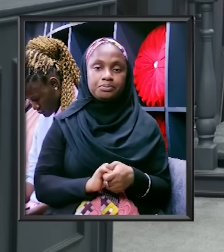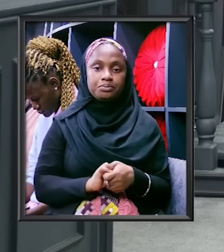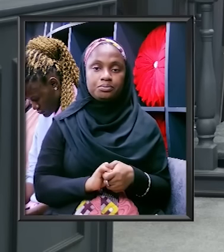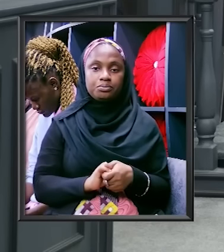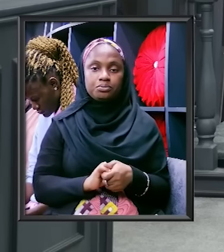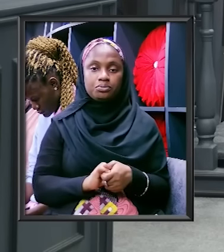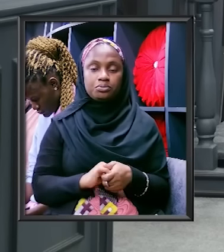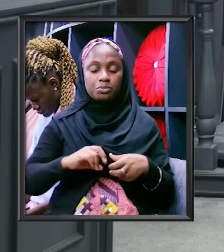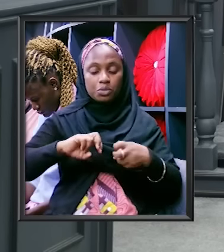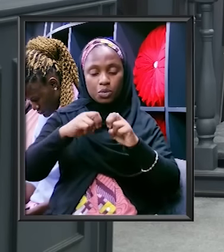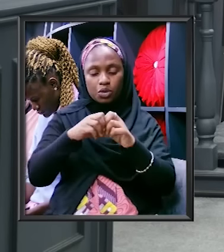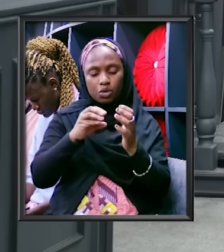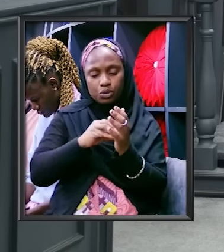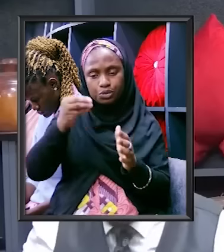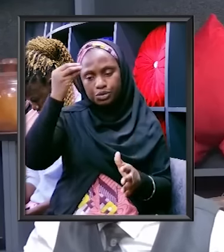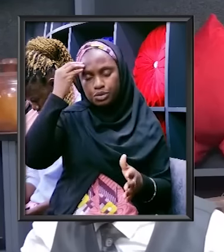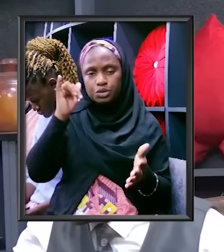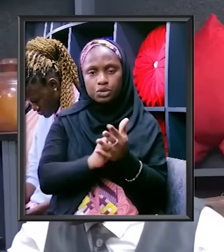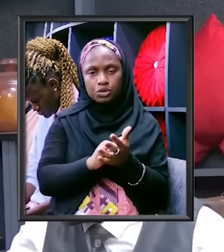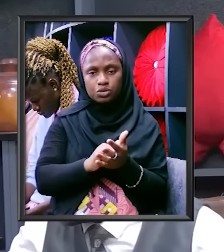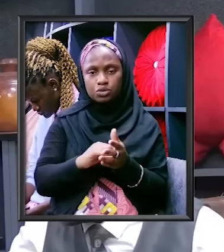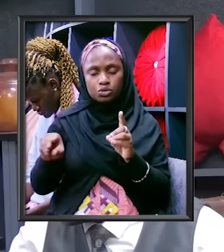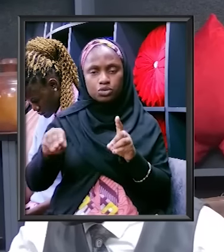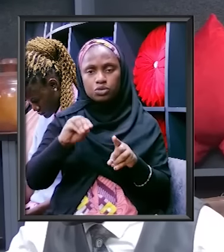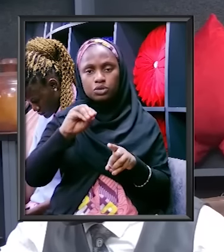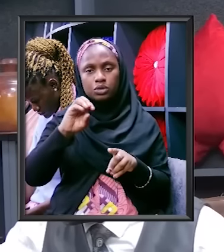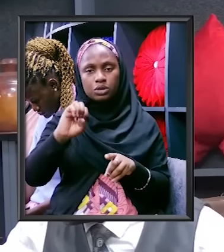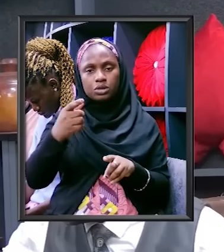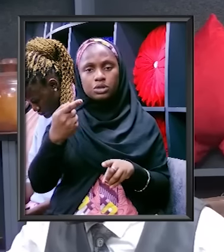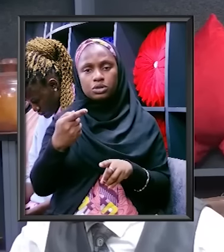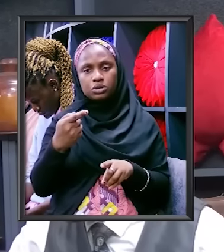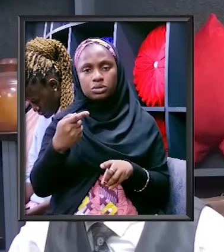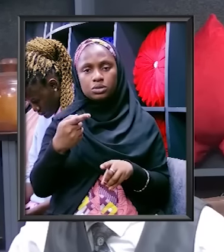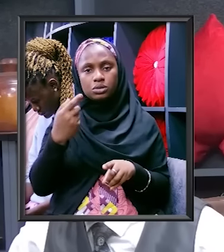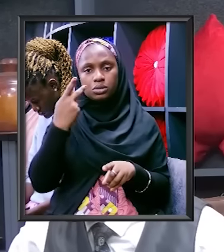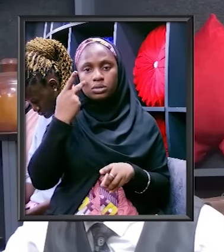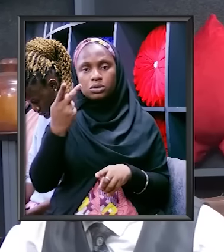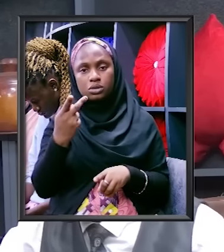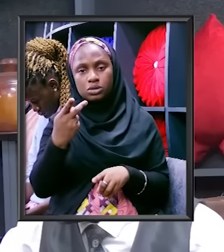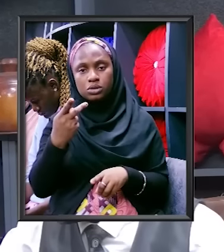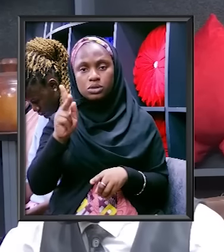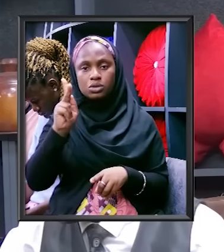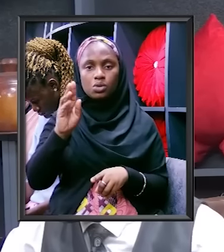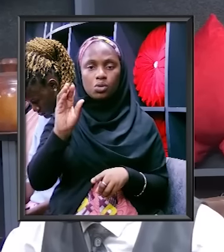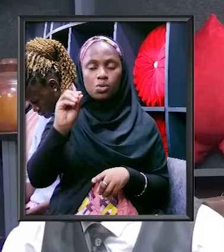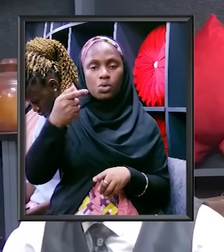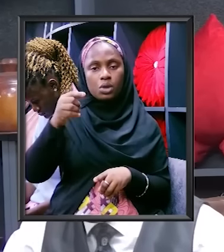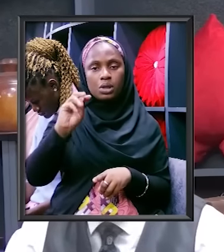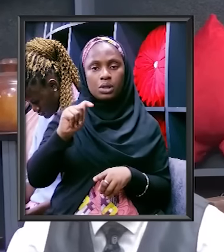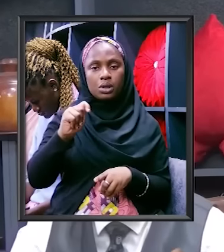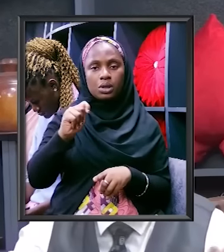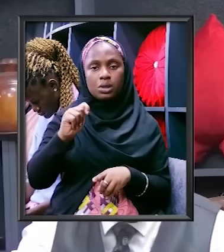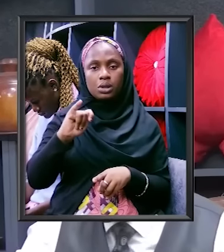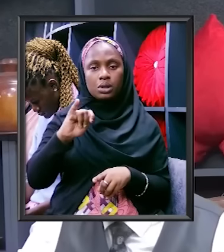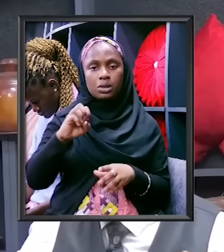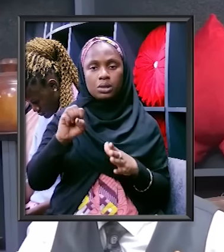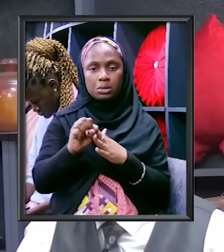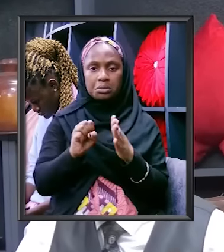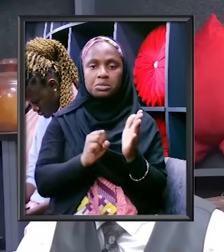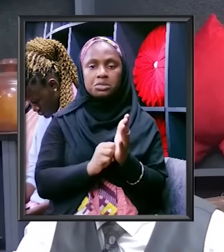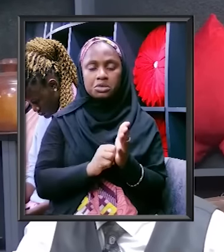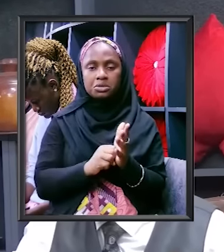Case study where we now go take two example. Make una see Kogi State, person win election. He remain, make them swear am